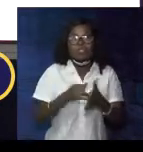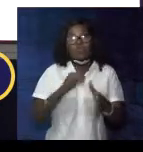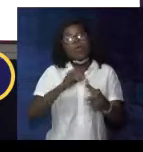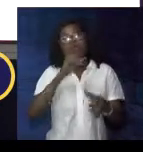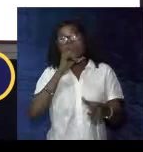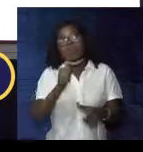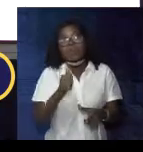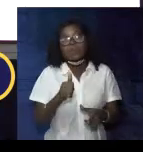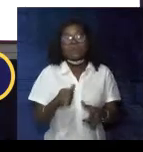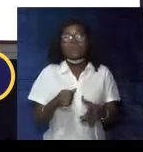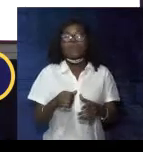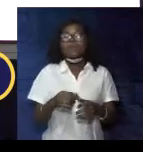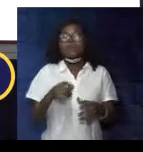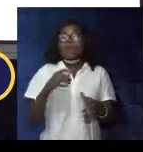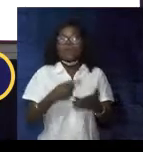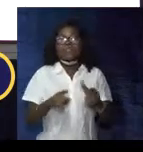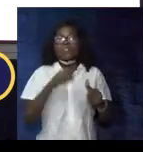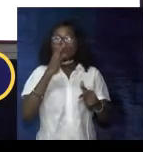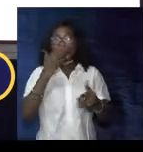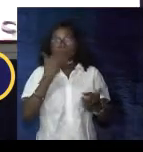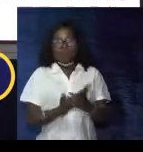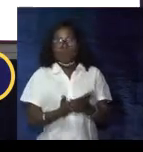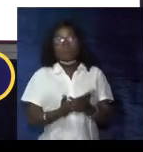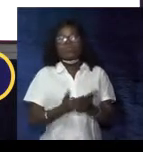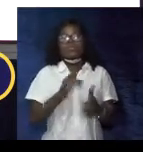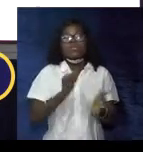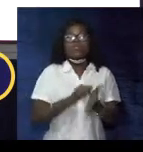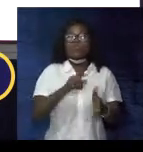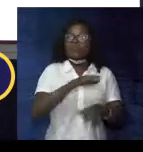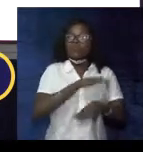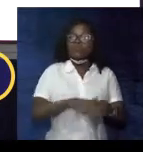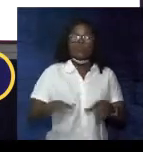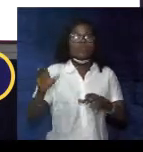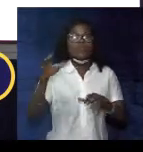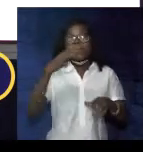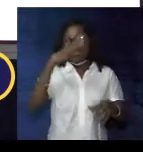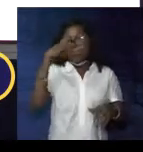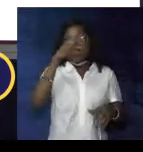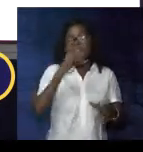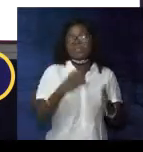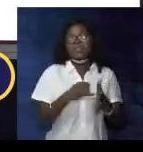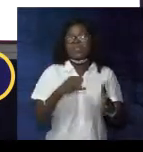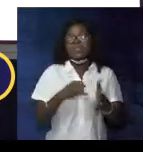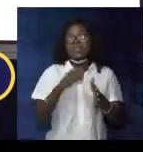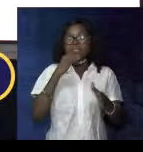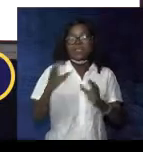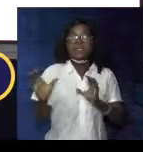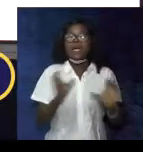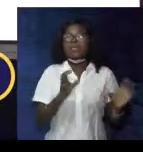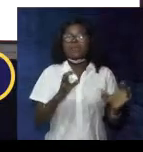not to miss it by yourself. But it is good that you don't miss it. Now